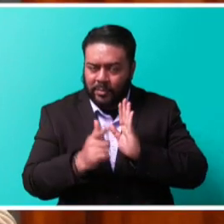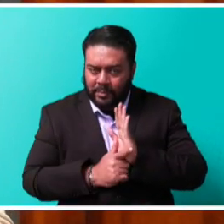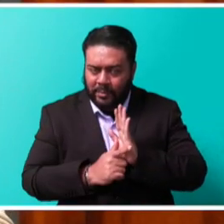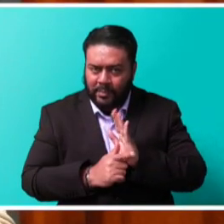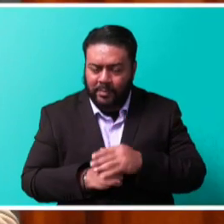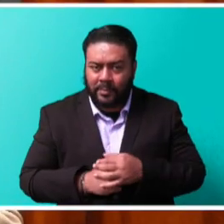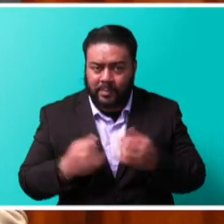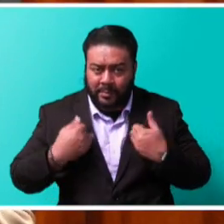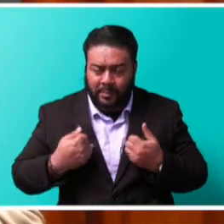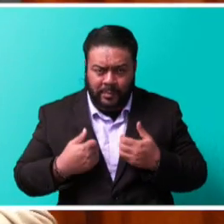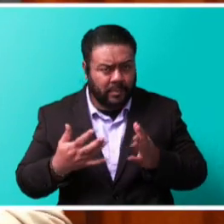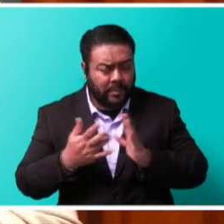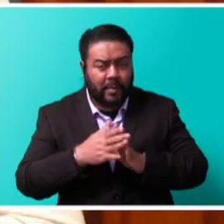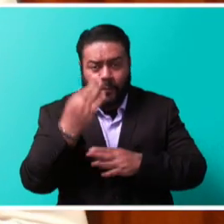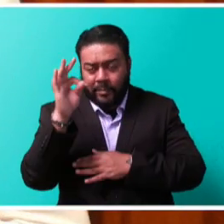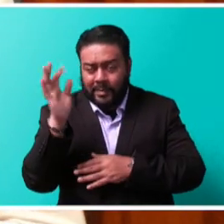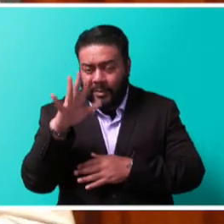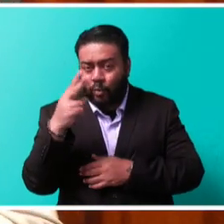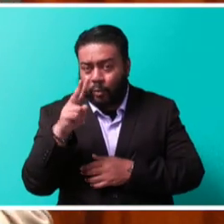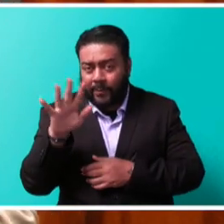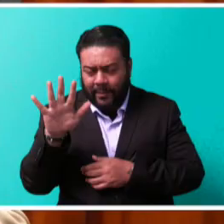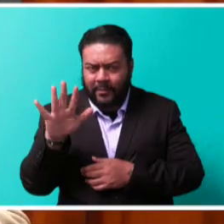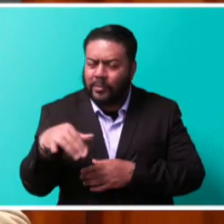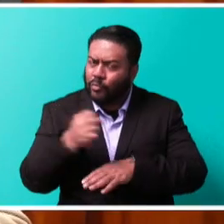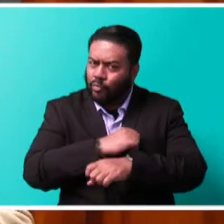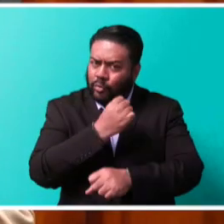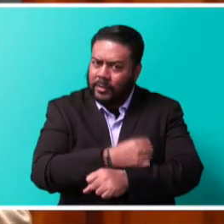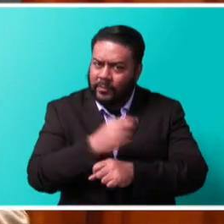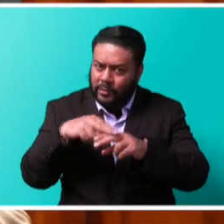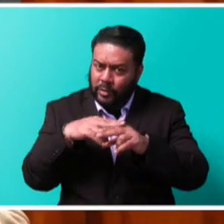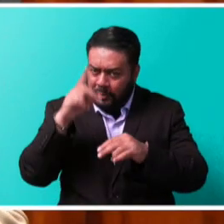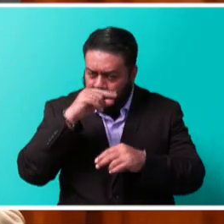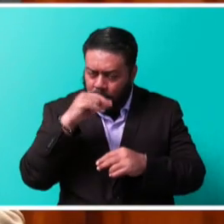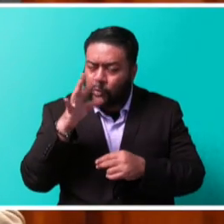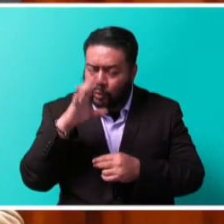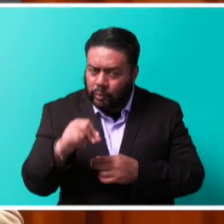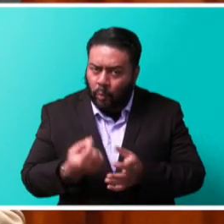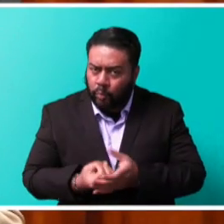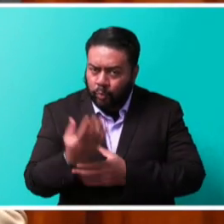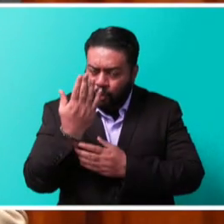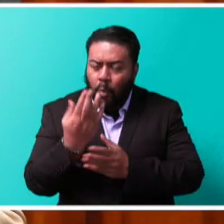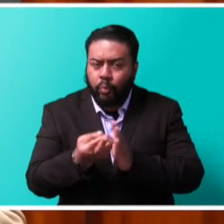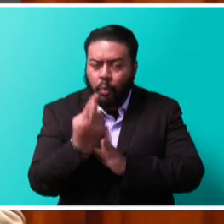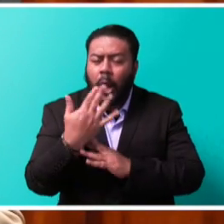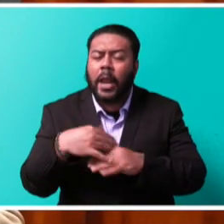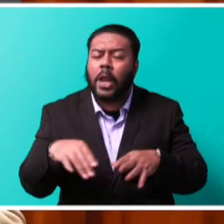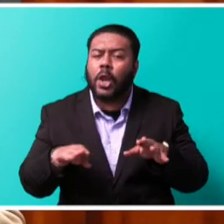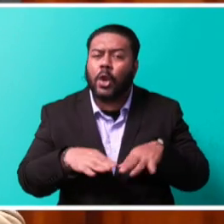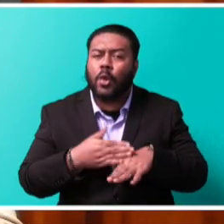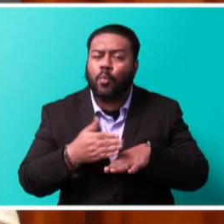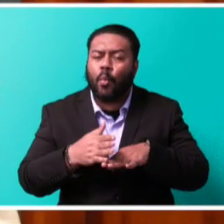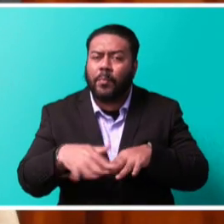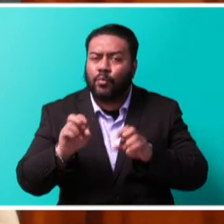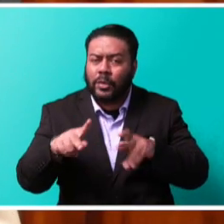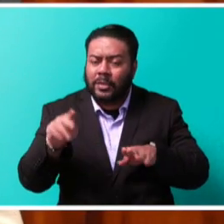the Forest Act of 2025 also strengthens Fiji's ability to engage in emerging opportunities within the global